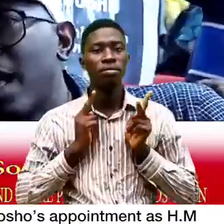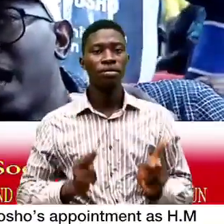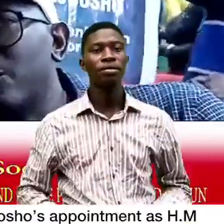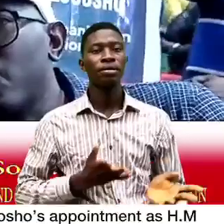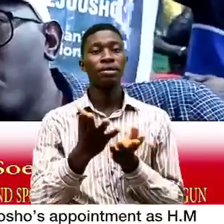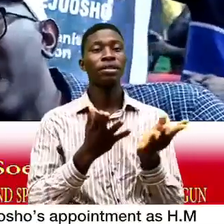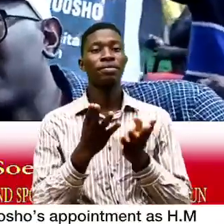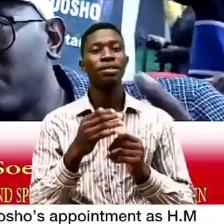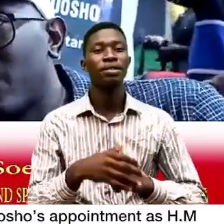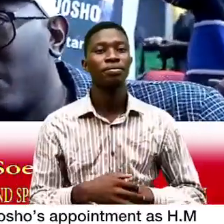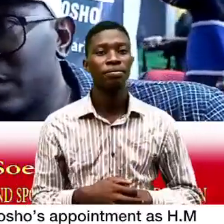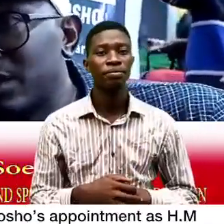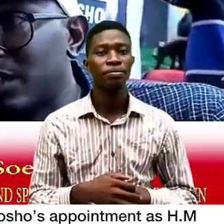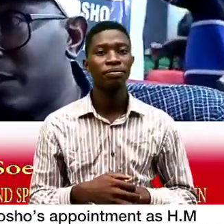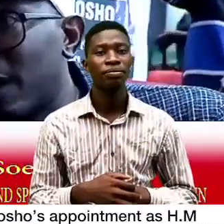service.